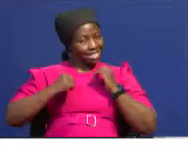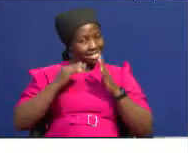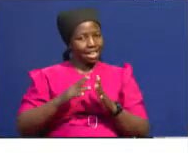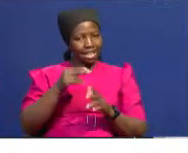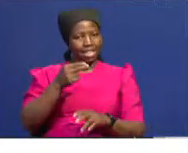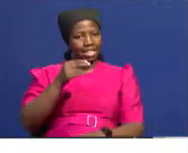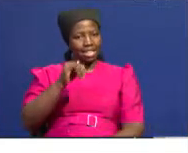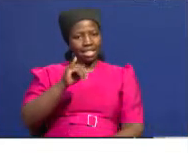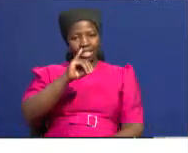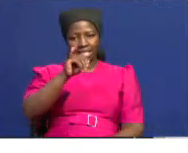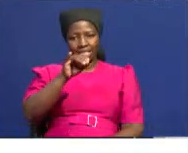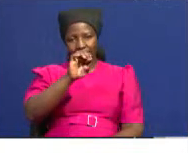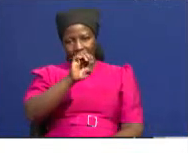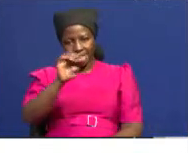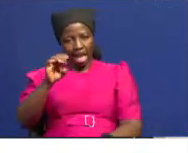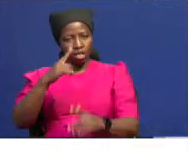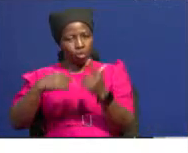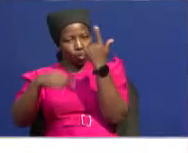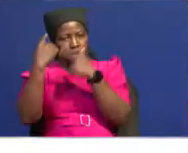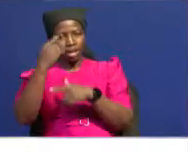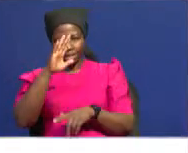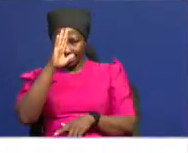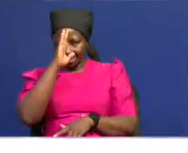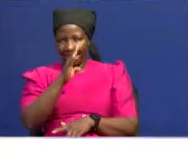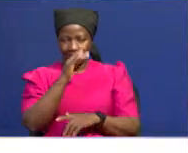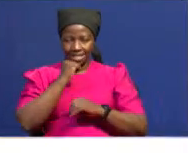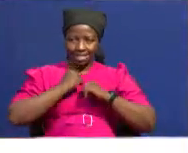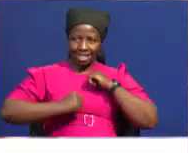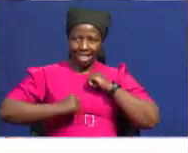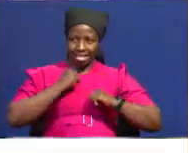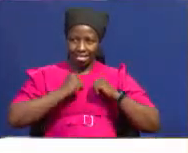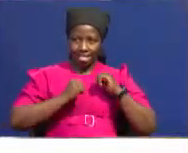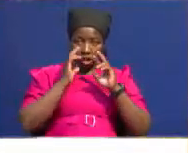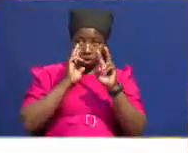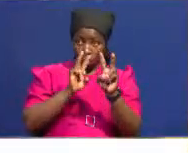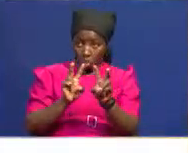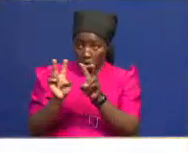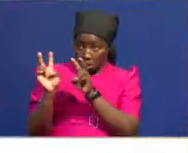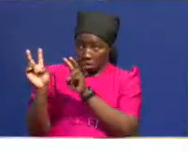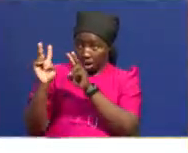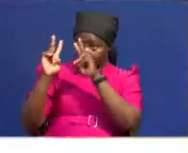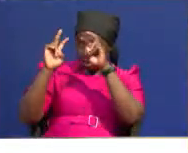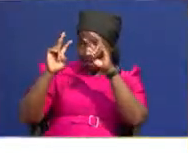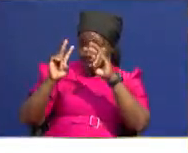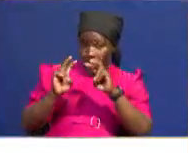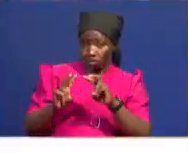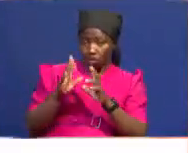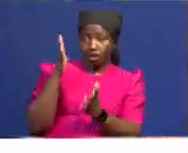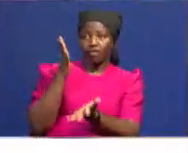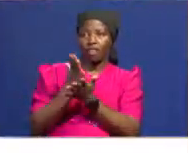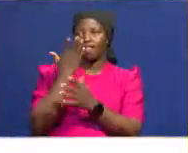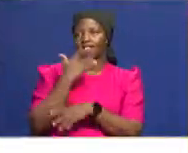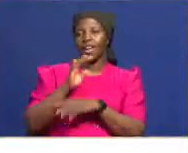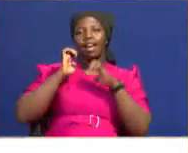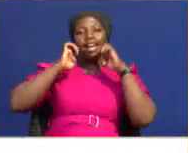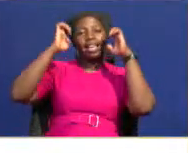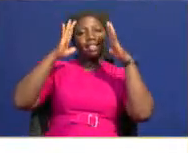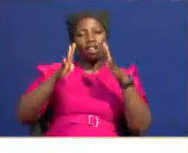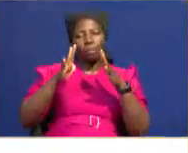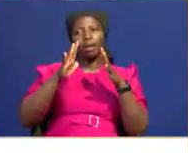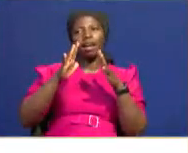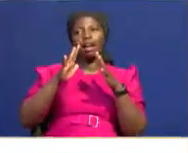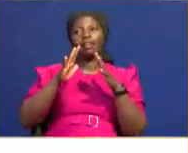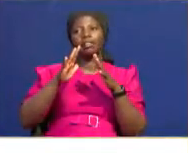win Sunday's race. Let's take a look. An investigation has confirmed that Ethiopia's Dejene